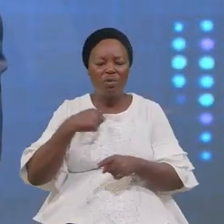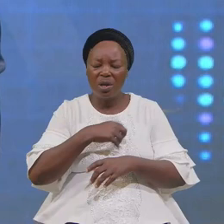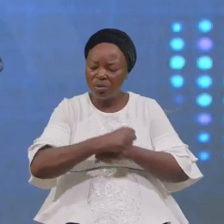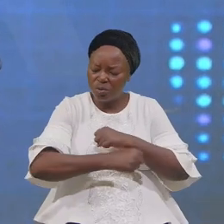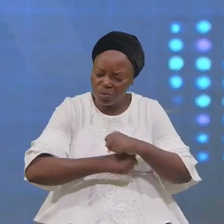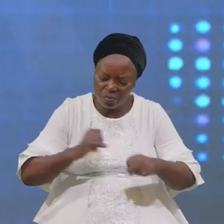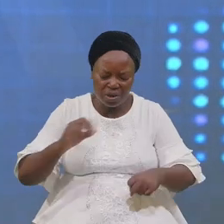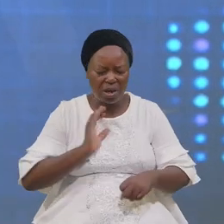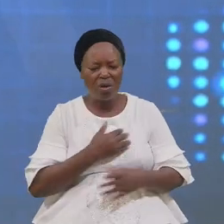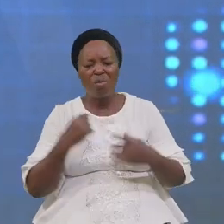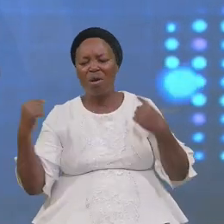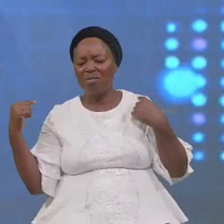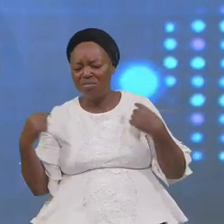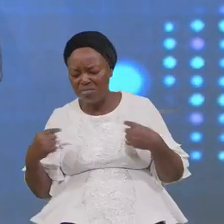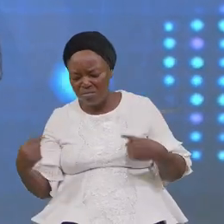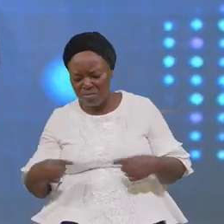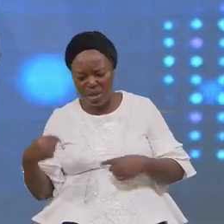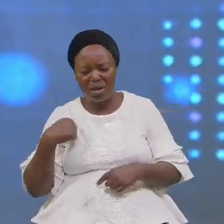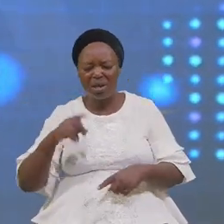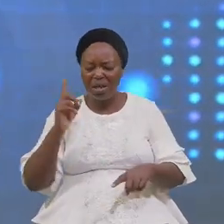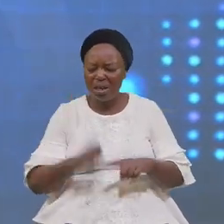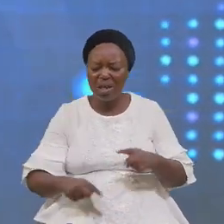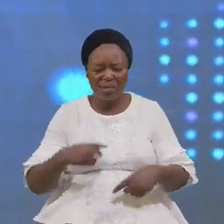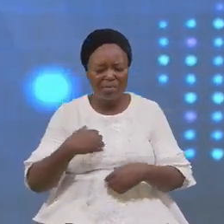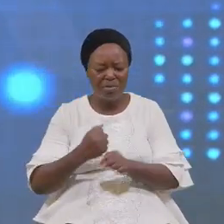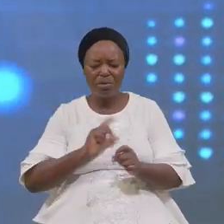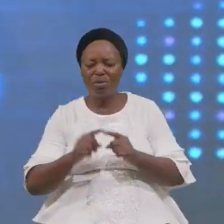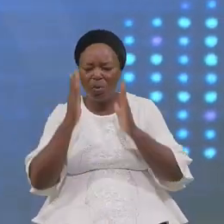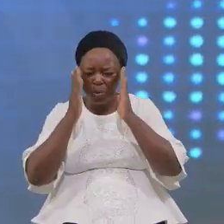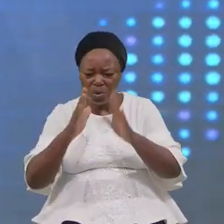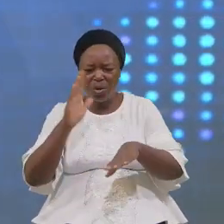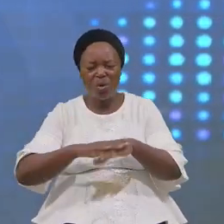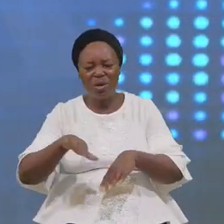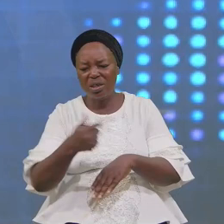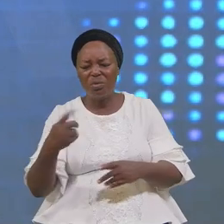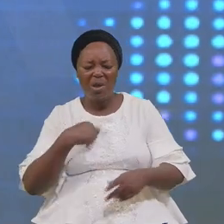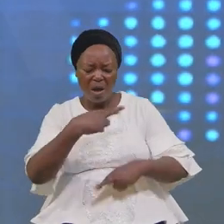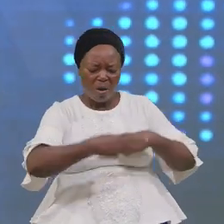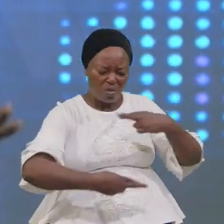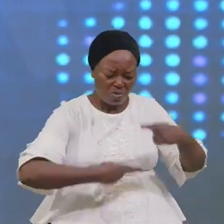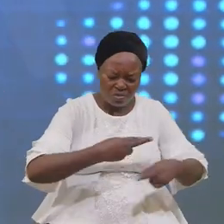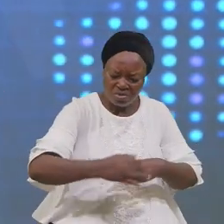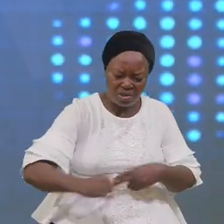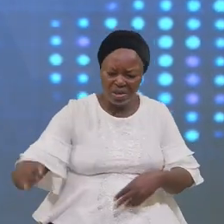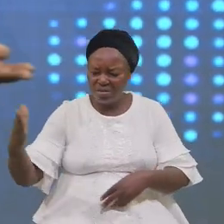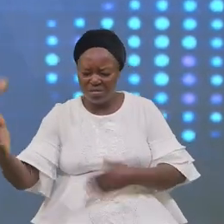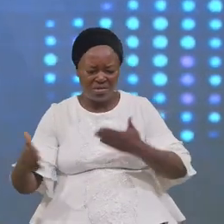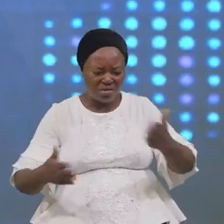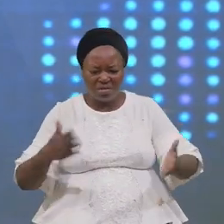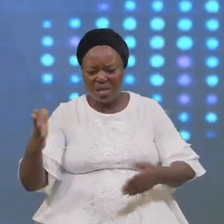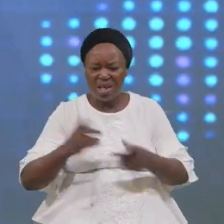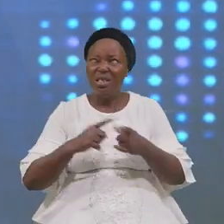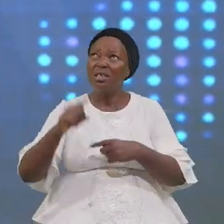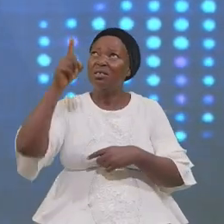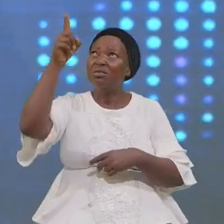pain, we can't concentrate on anything. We're rolling here and there. And he sees. And he sees